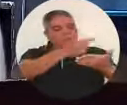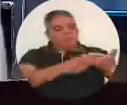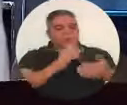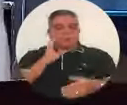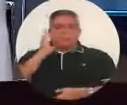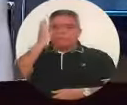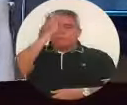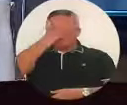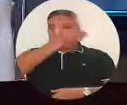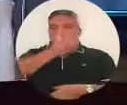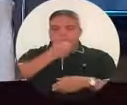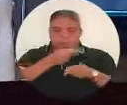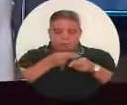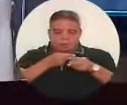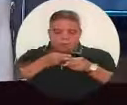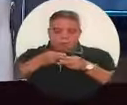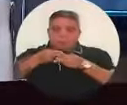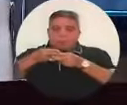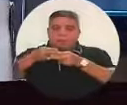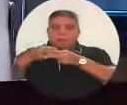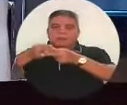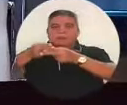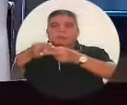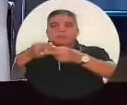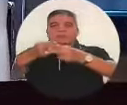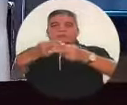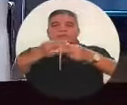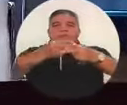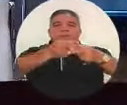Jesus, what a beautiful